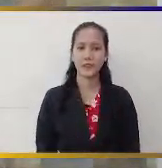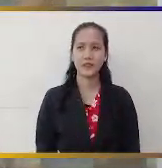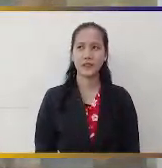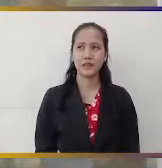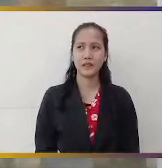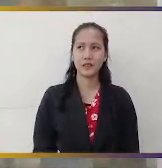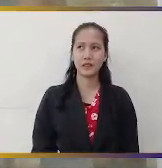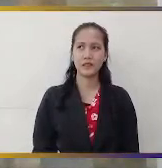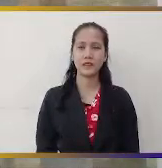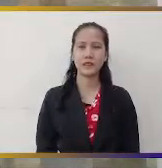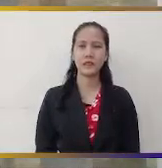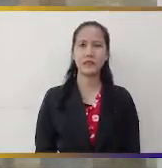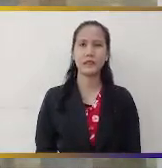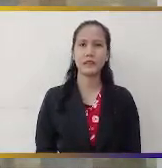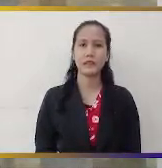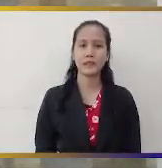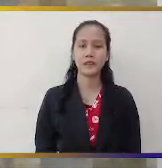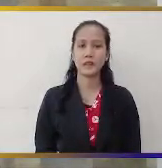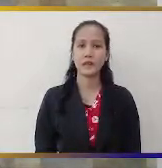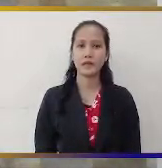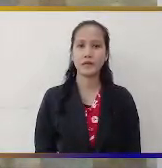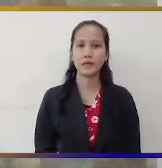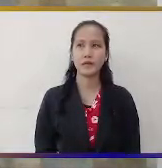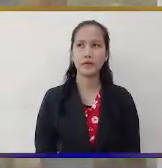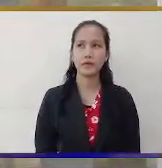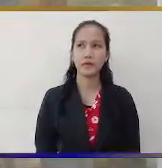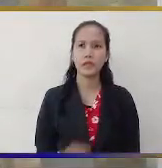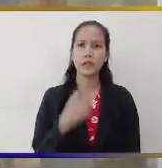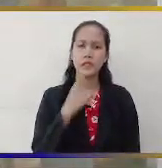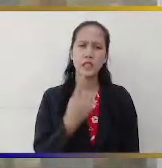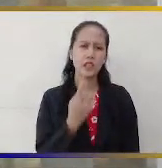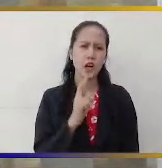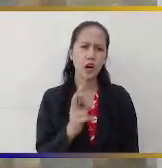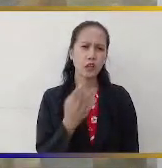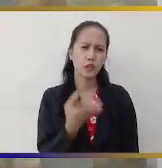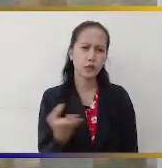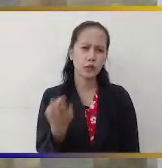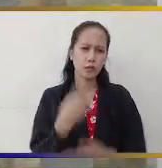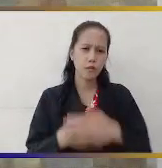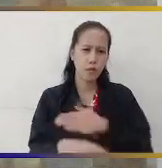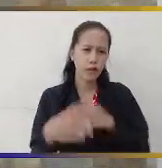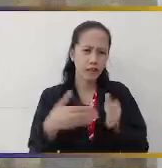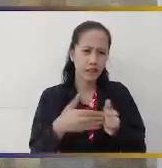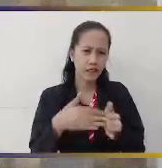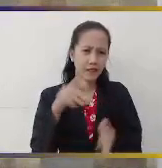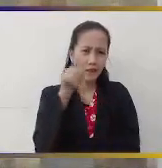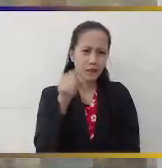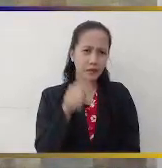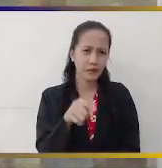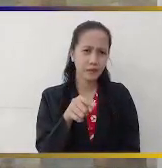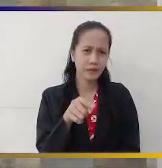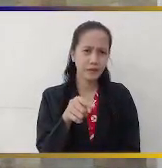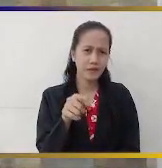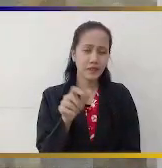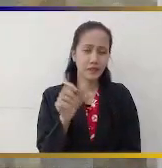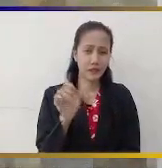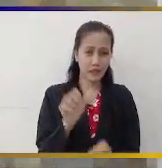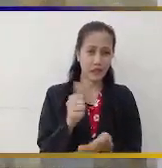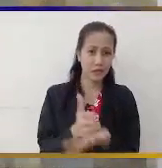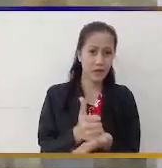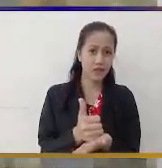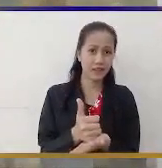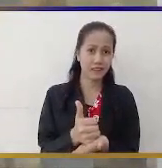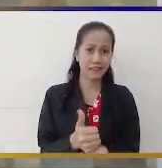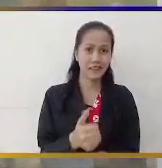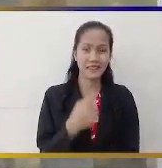about being born again. Are you born again? Give it to me. Amen. If you're born again, say amen. Amen. I can't